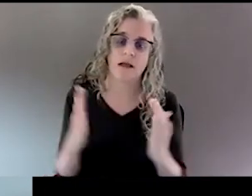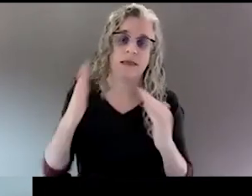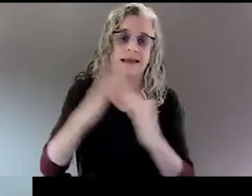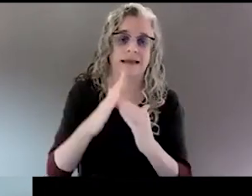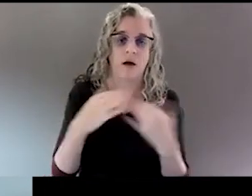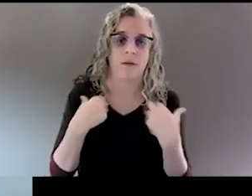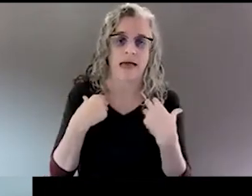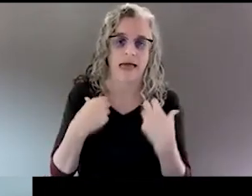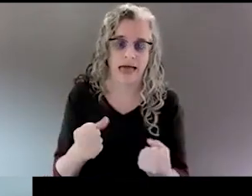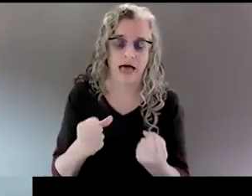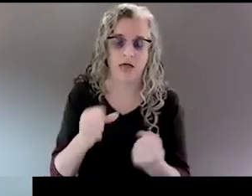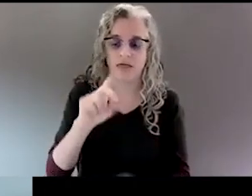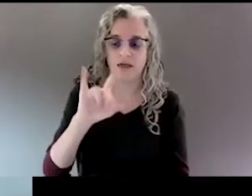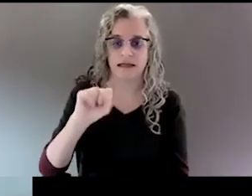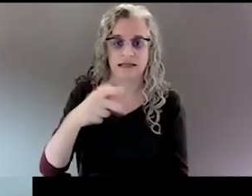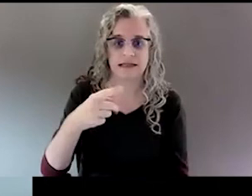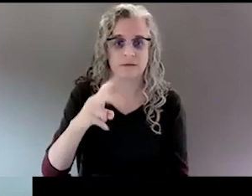time. And